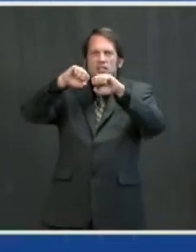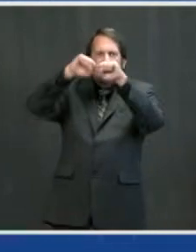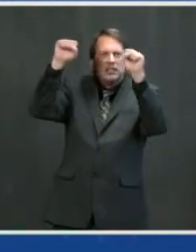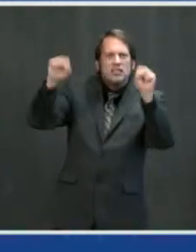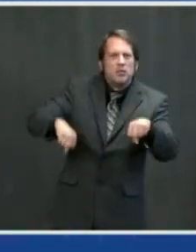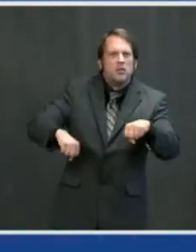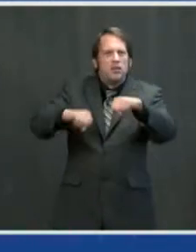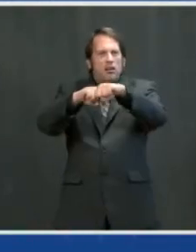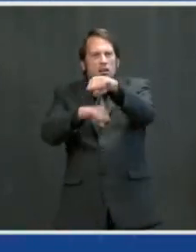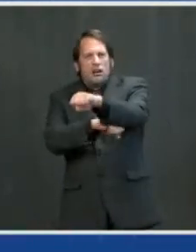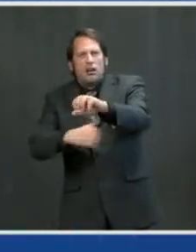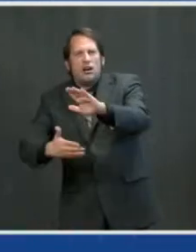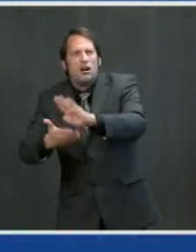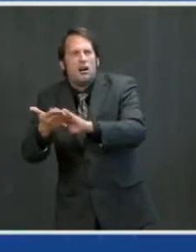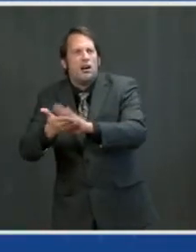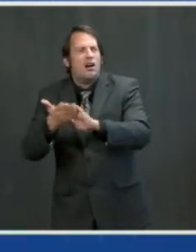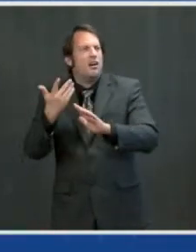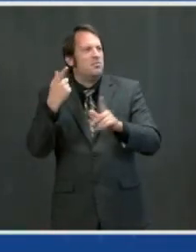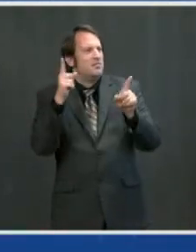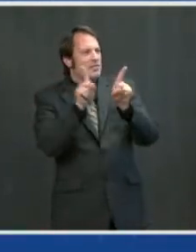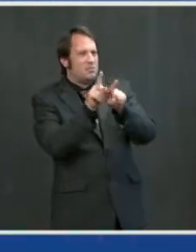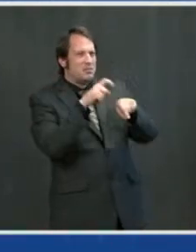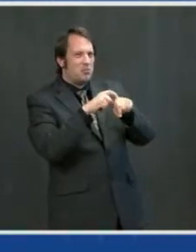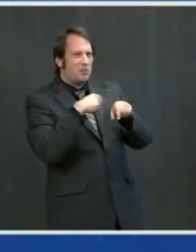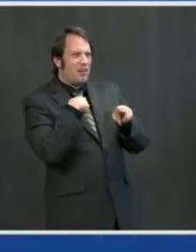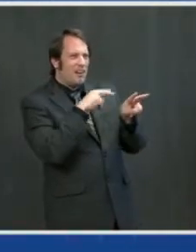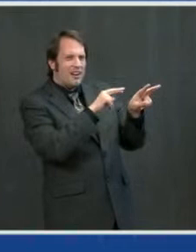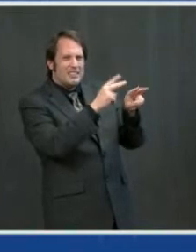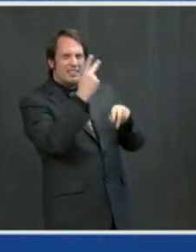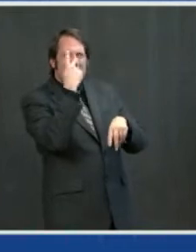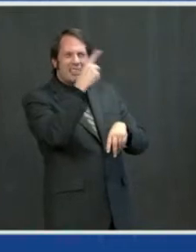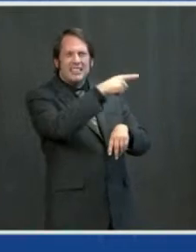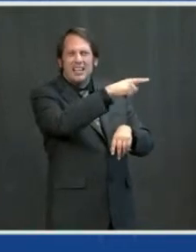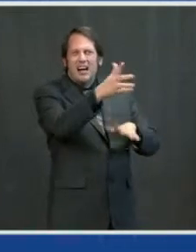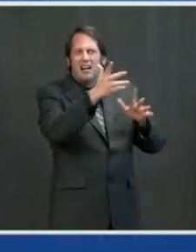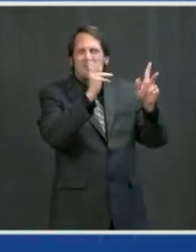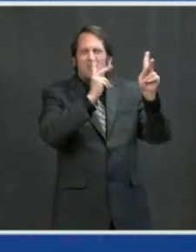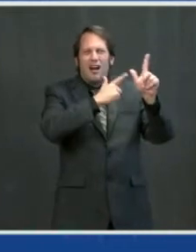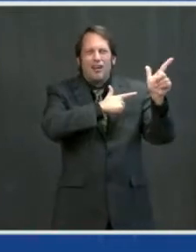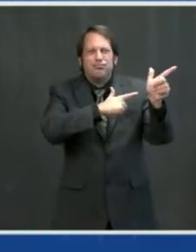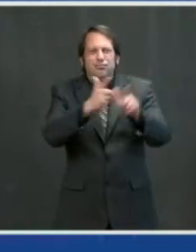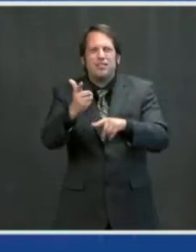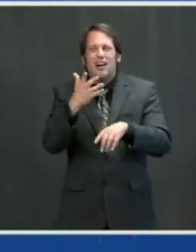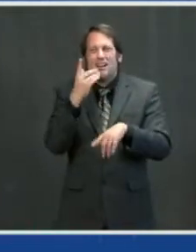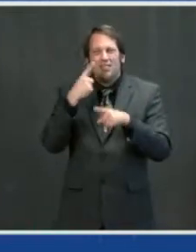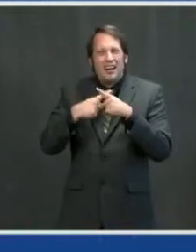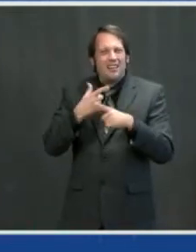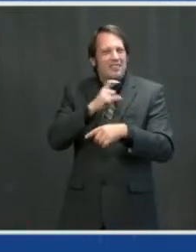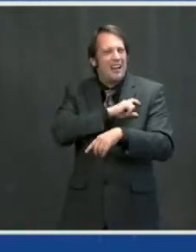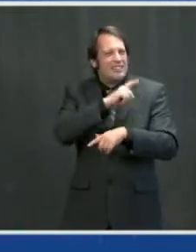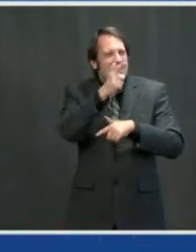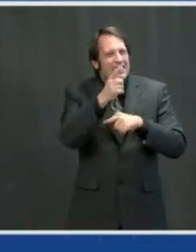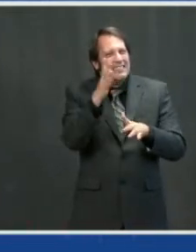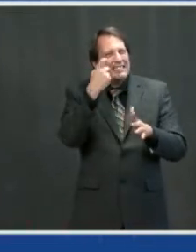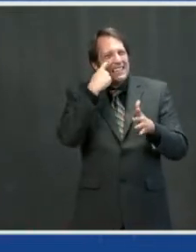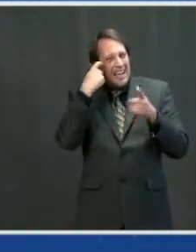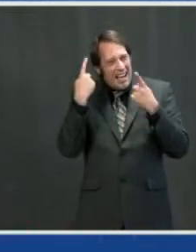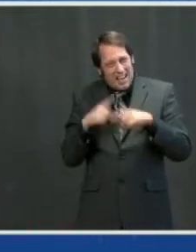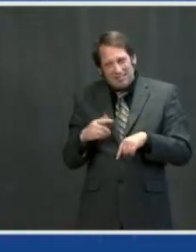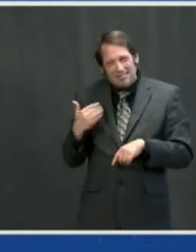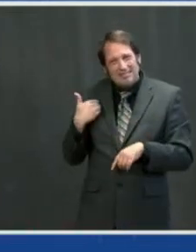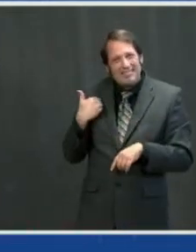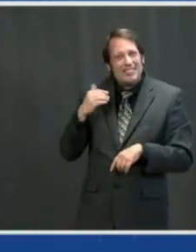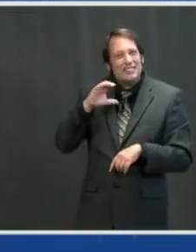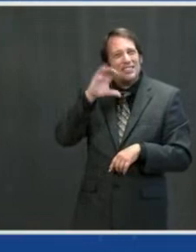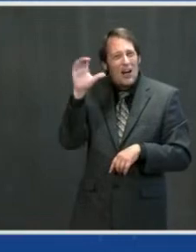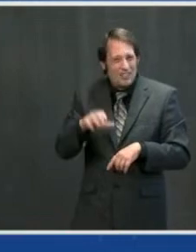with mass shootings and also police-involved shootings, including the incident that a lot of us saw in Chicago most recently, do